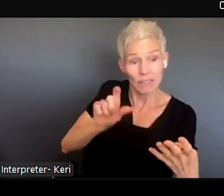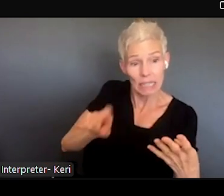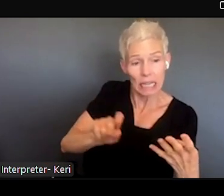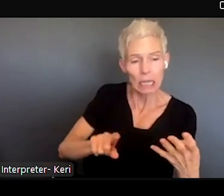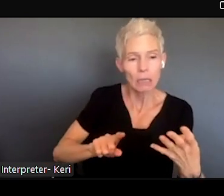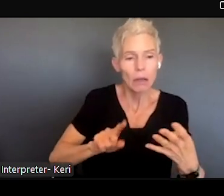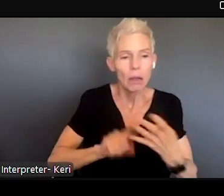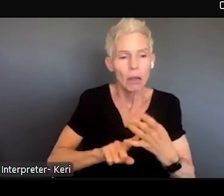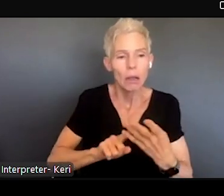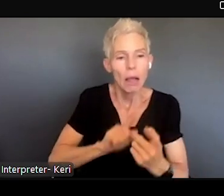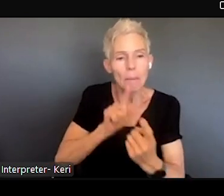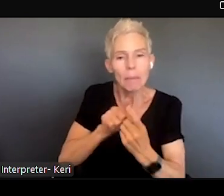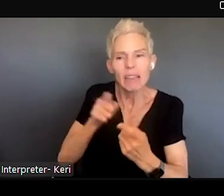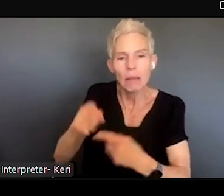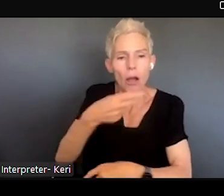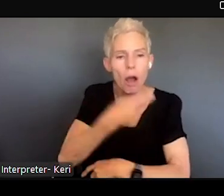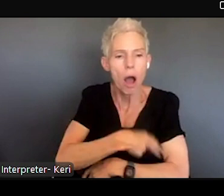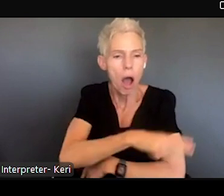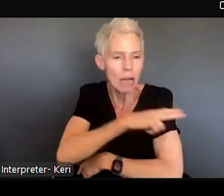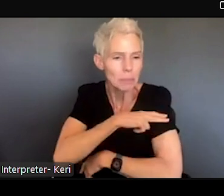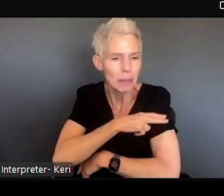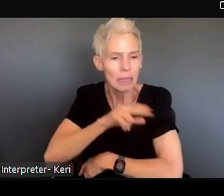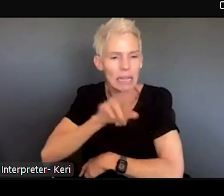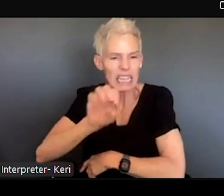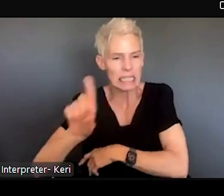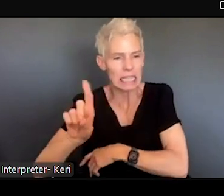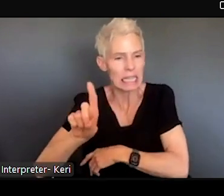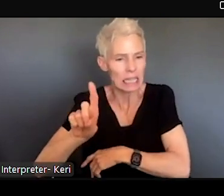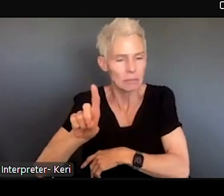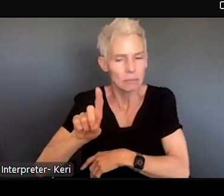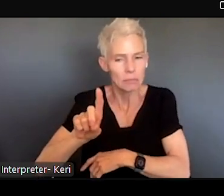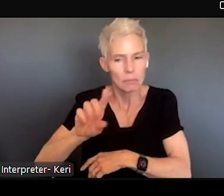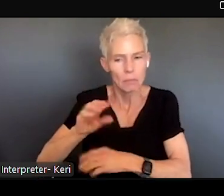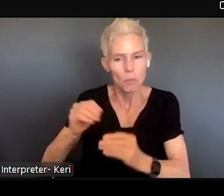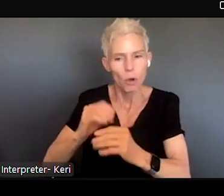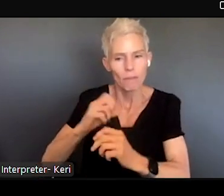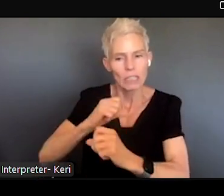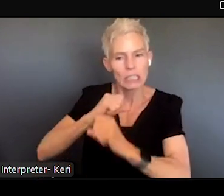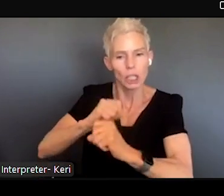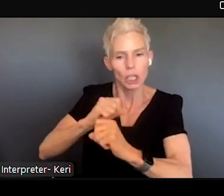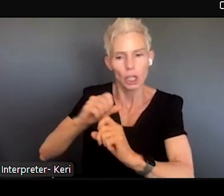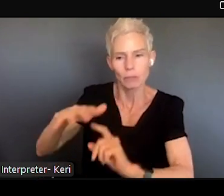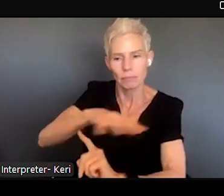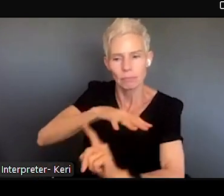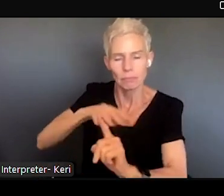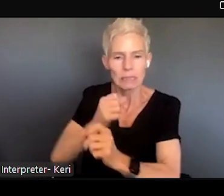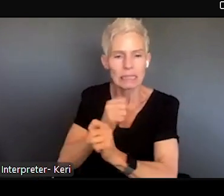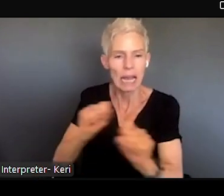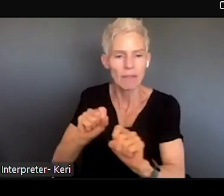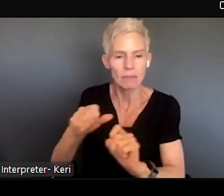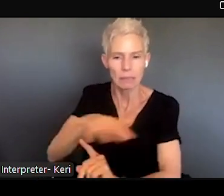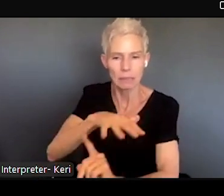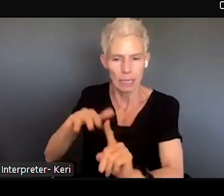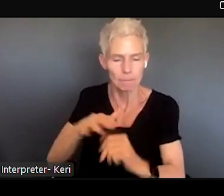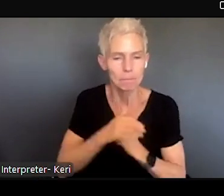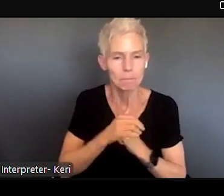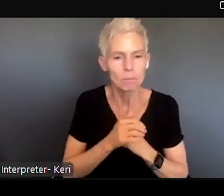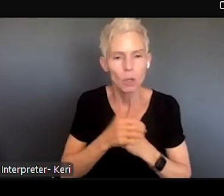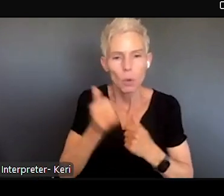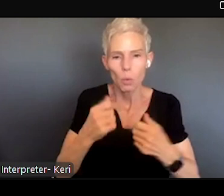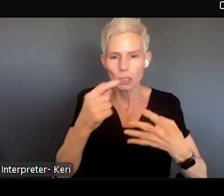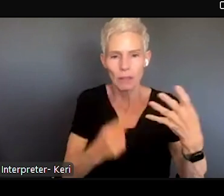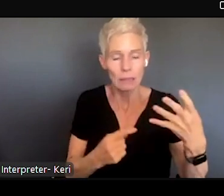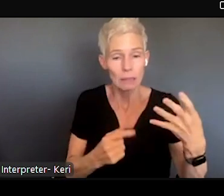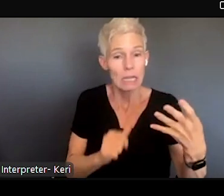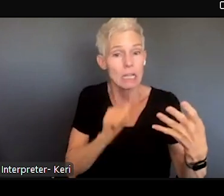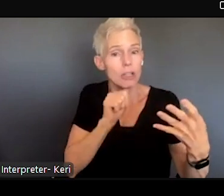or meet in hospitals, hospital EDs or secure setting. So which